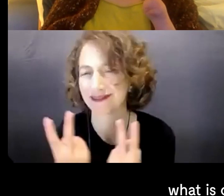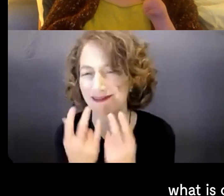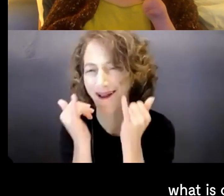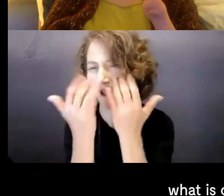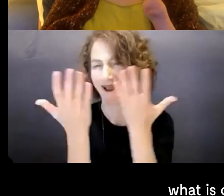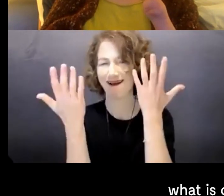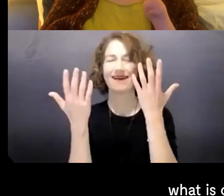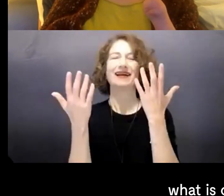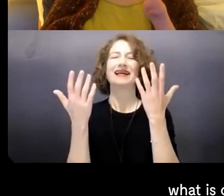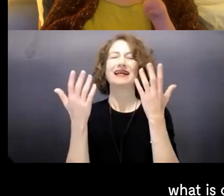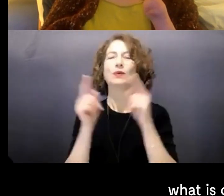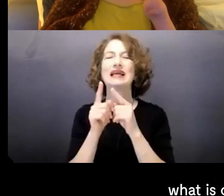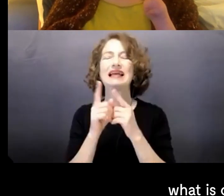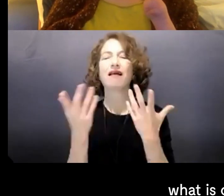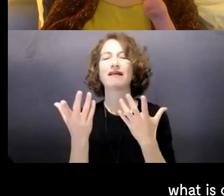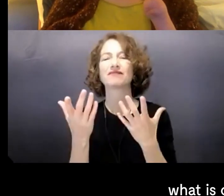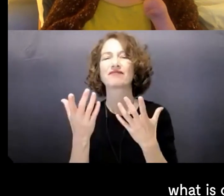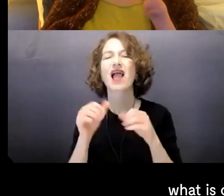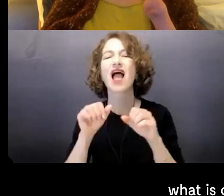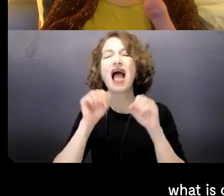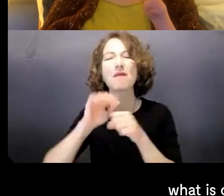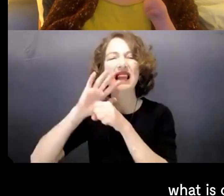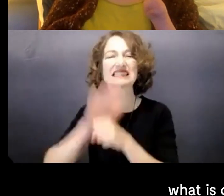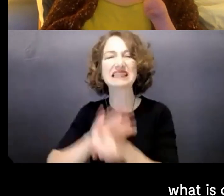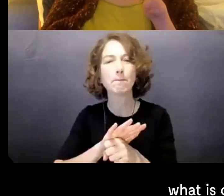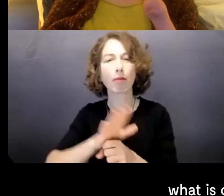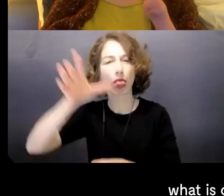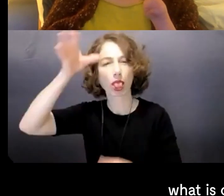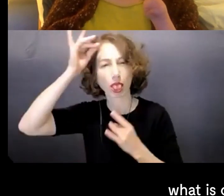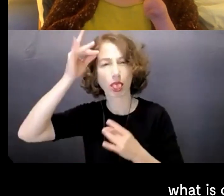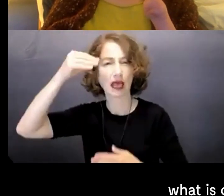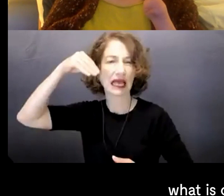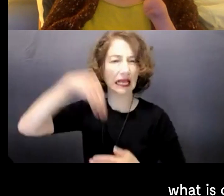what is often called like internalized ableism. So these thoughts